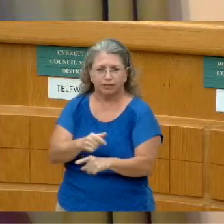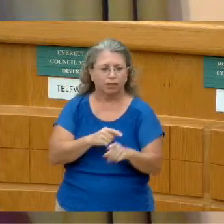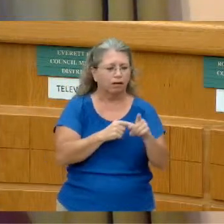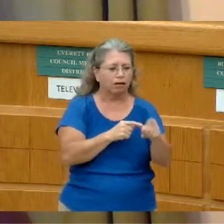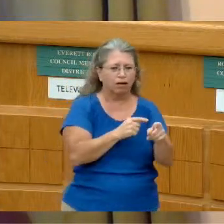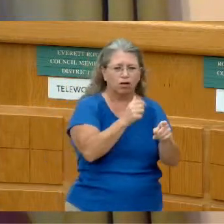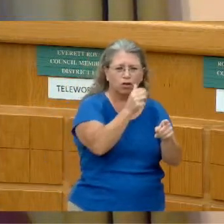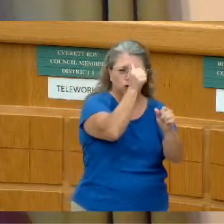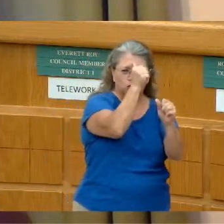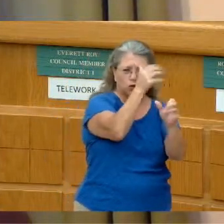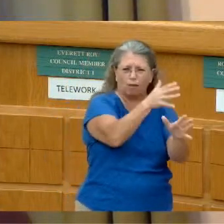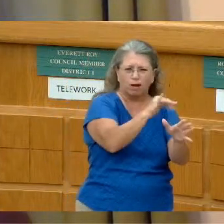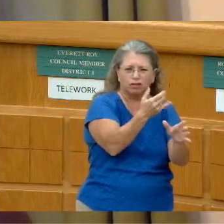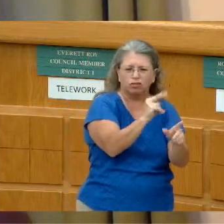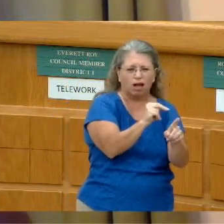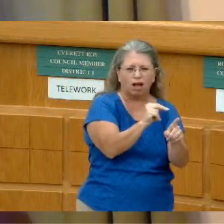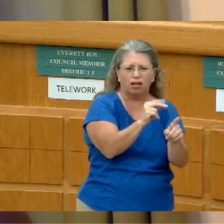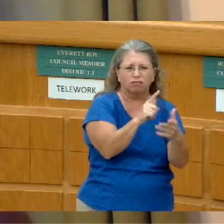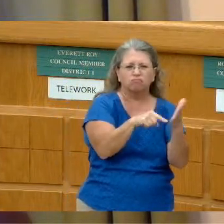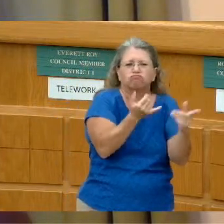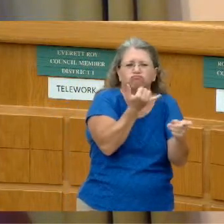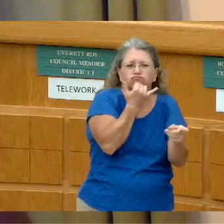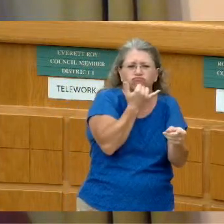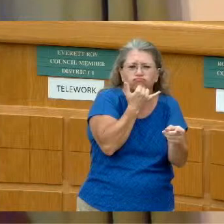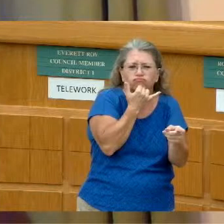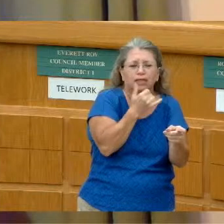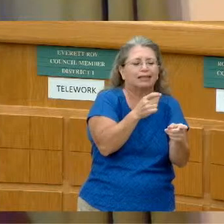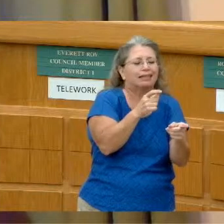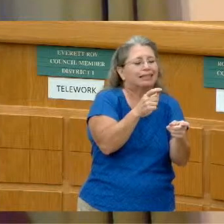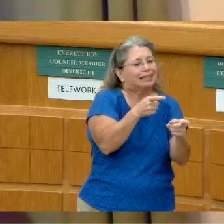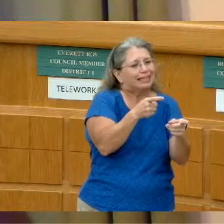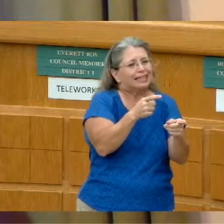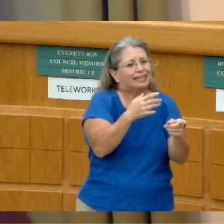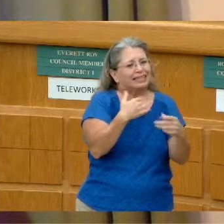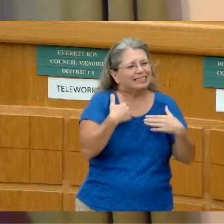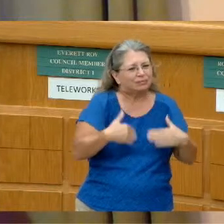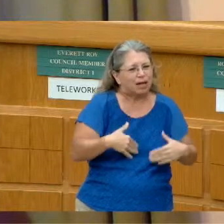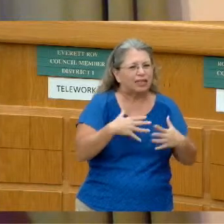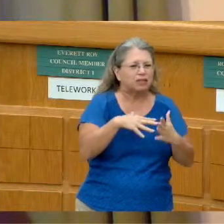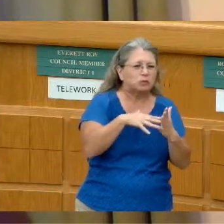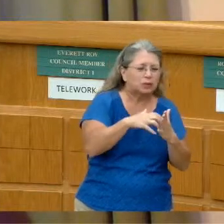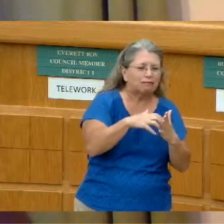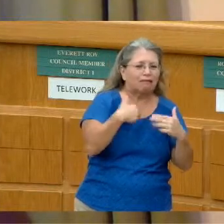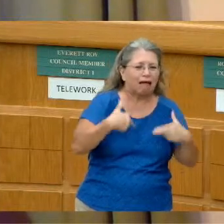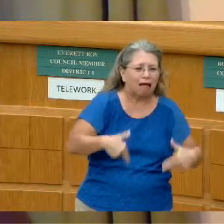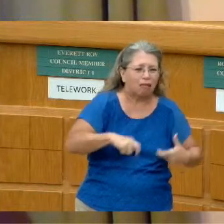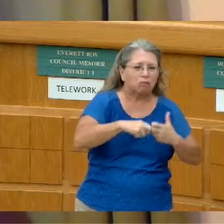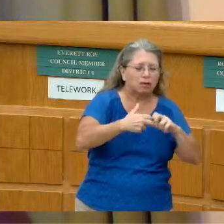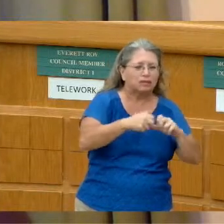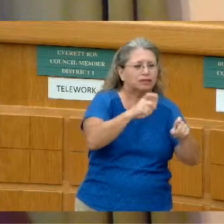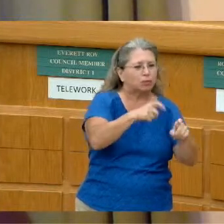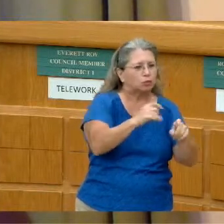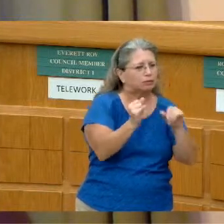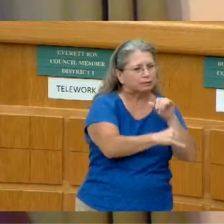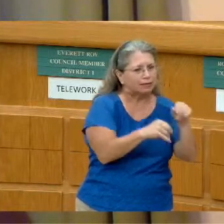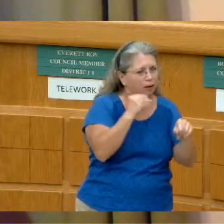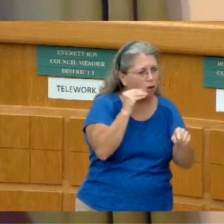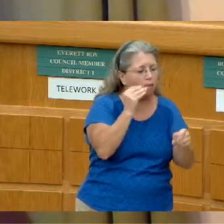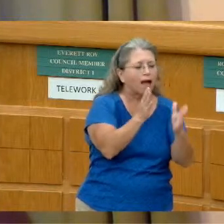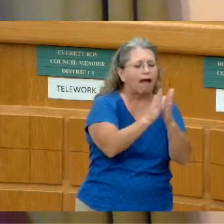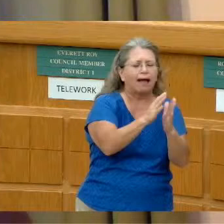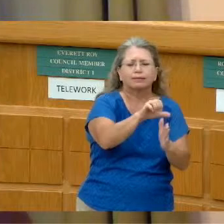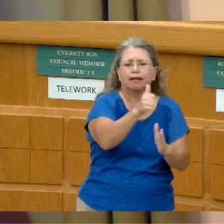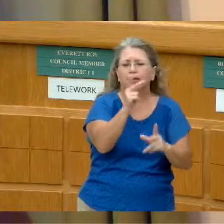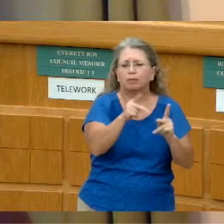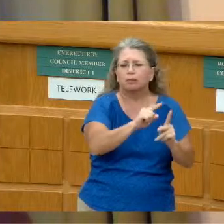to stay home, and he didn't. Grandpa John was supposed to ask family to go pick up his medicine for him, but he didn't. Grandpa